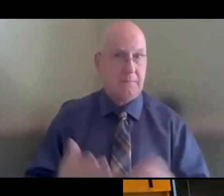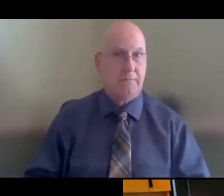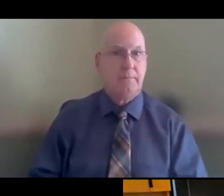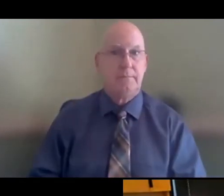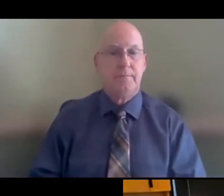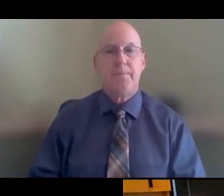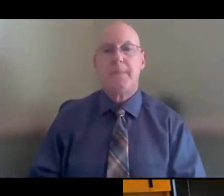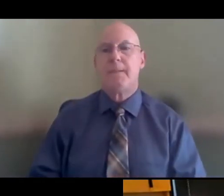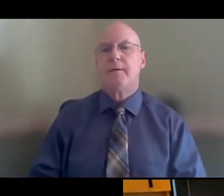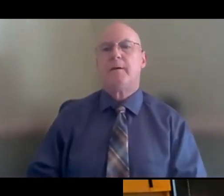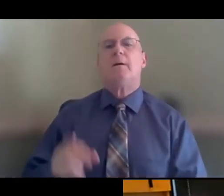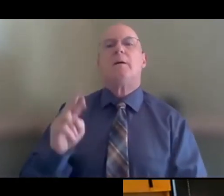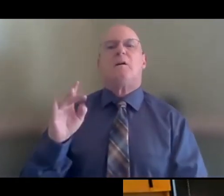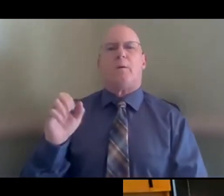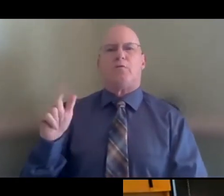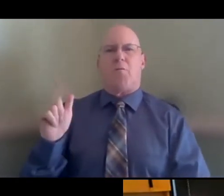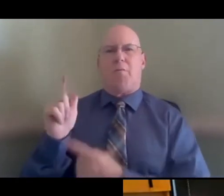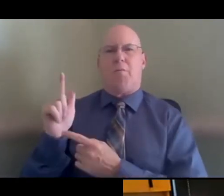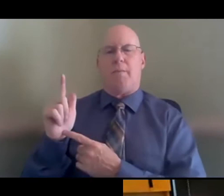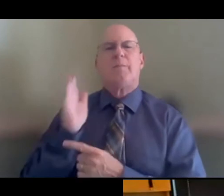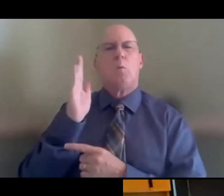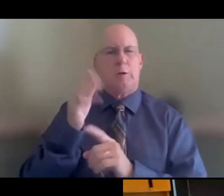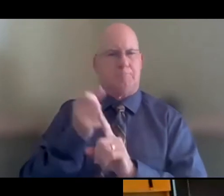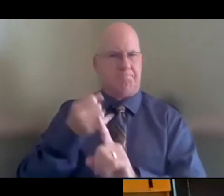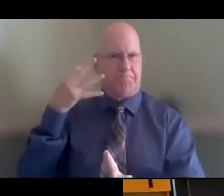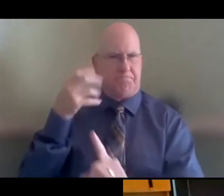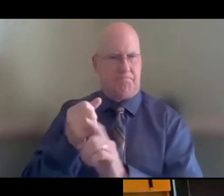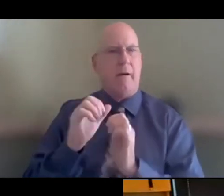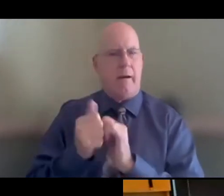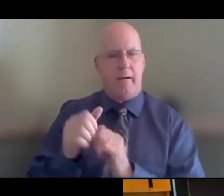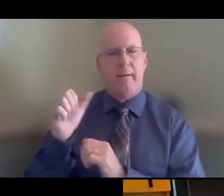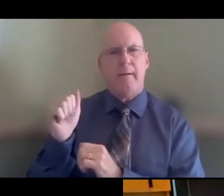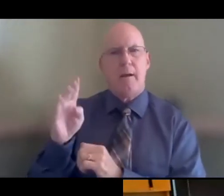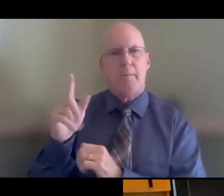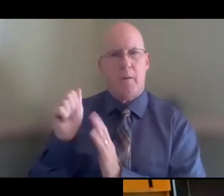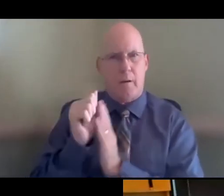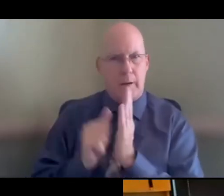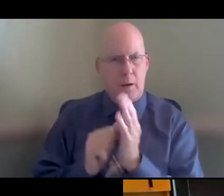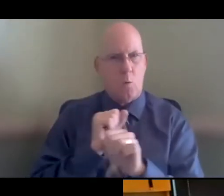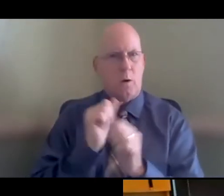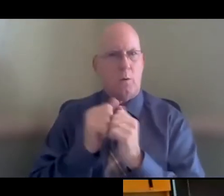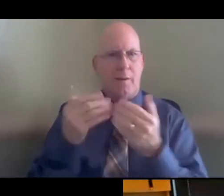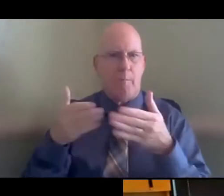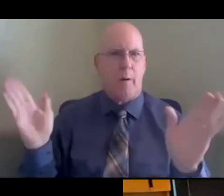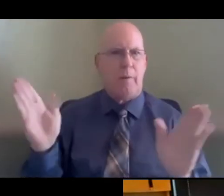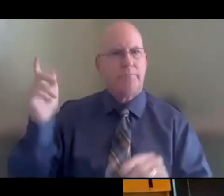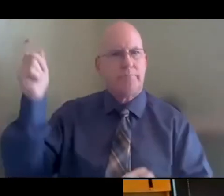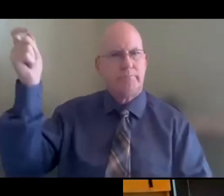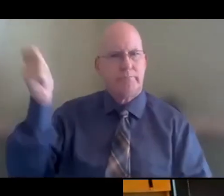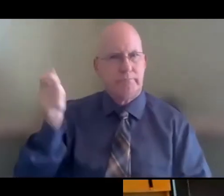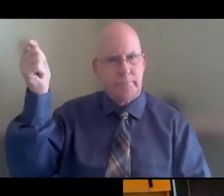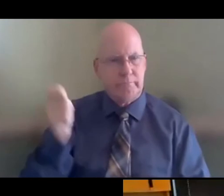And we'll be going more in depth into how ABLE accounts work with public benefits later on this